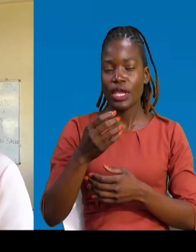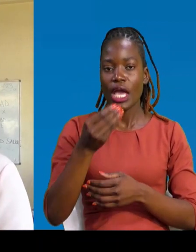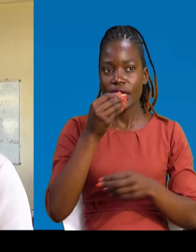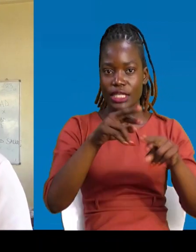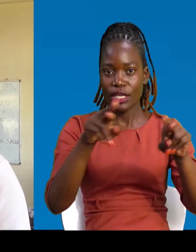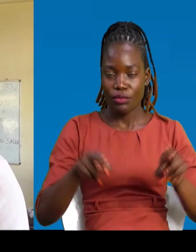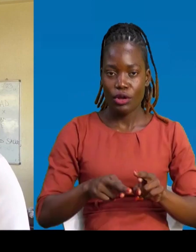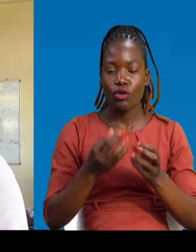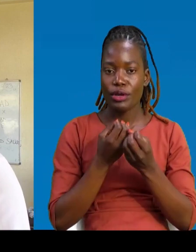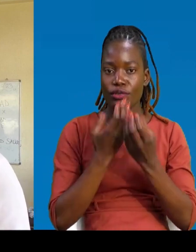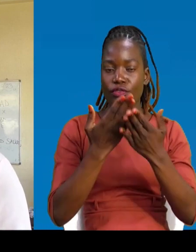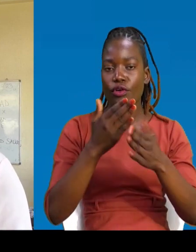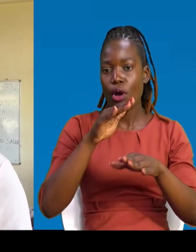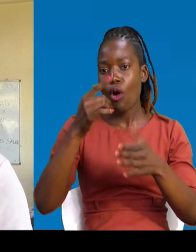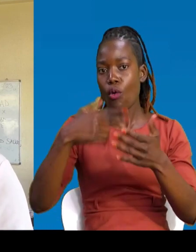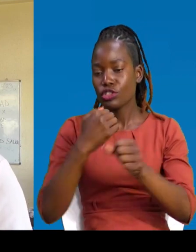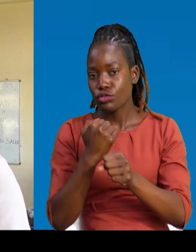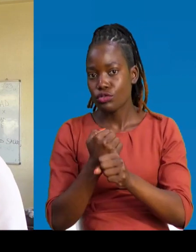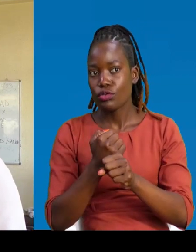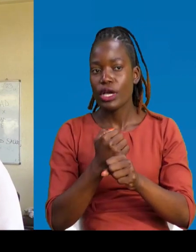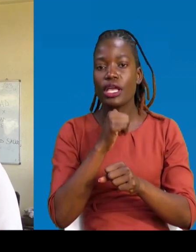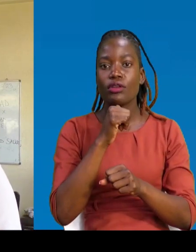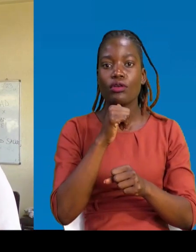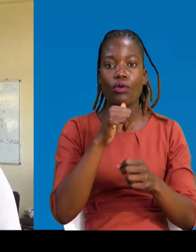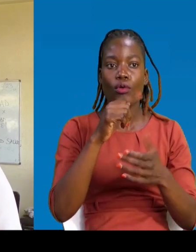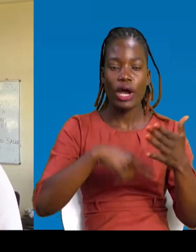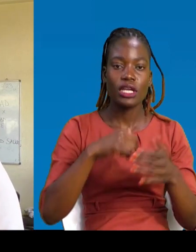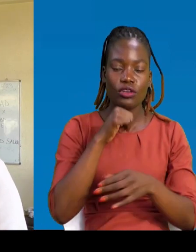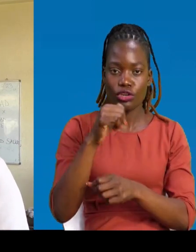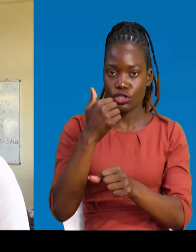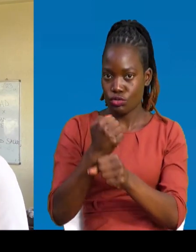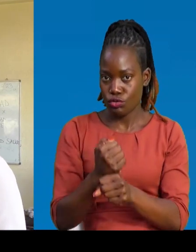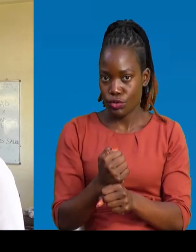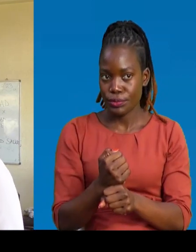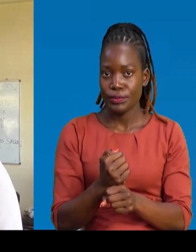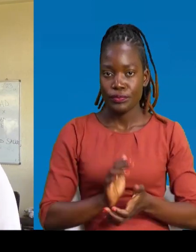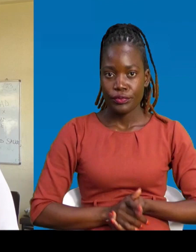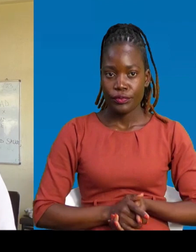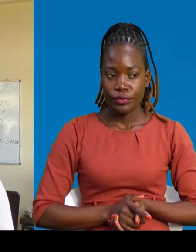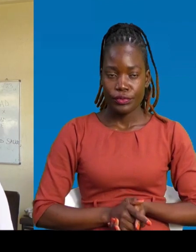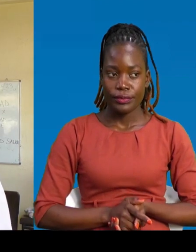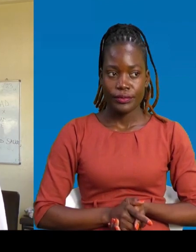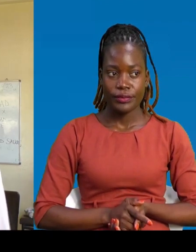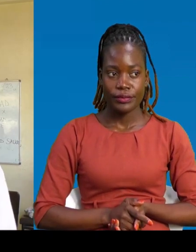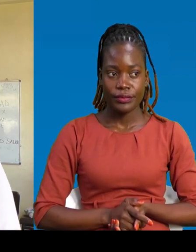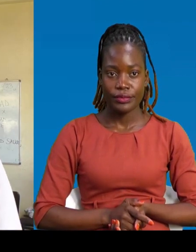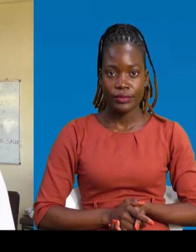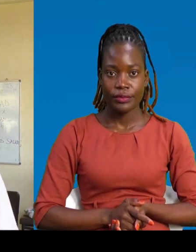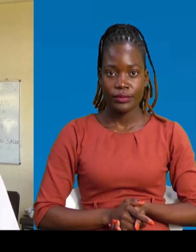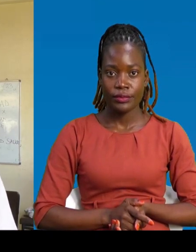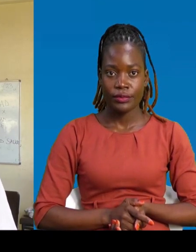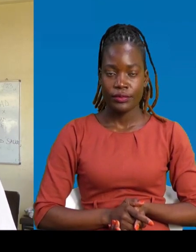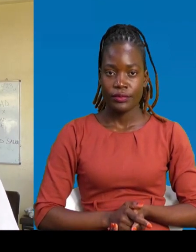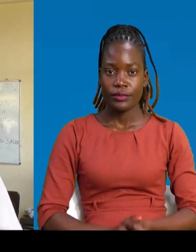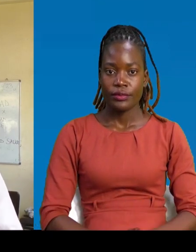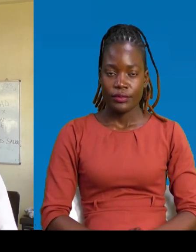don'ts at least sasa leo tuambie what you're taking us through, any take us through. It will be